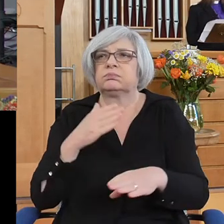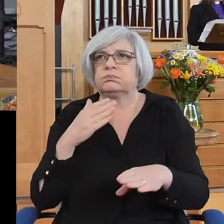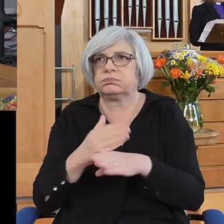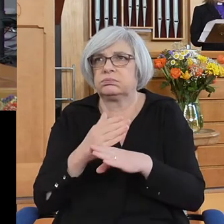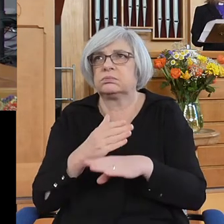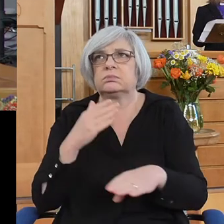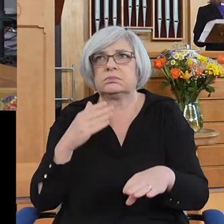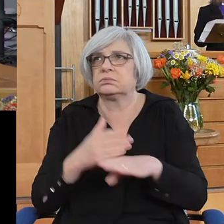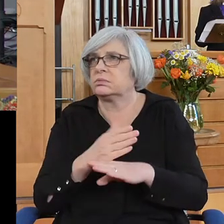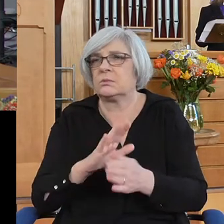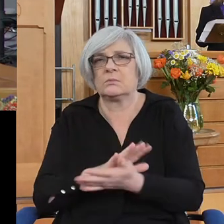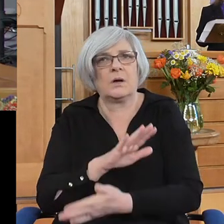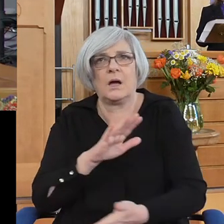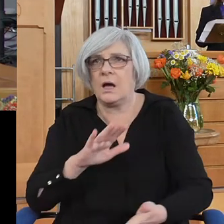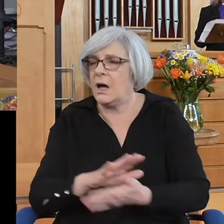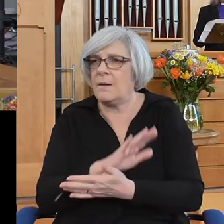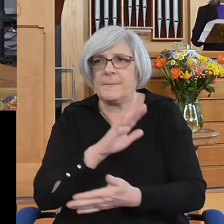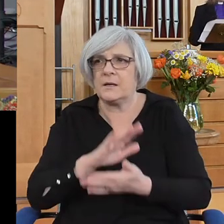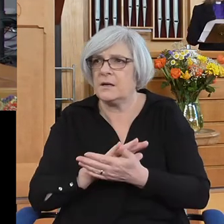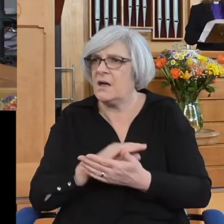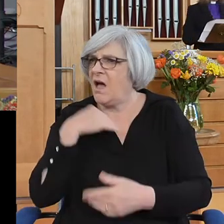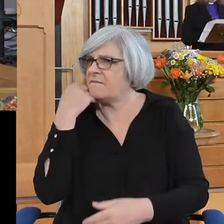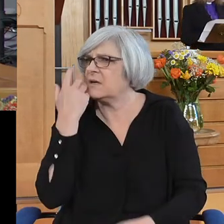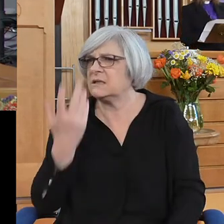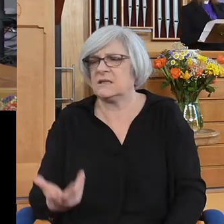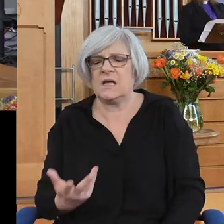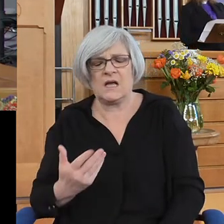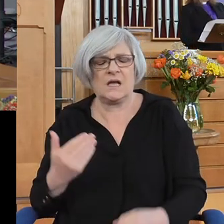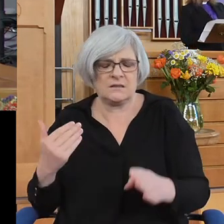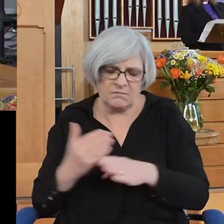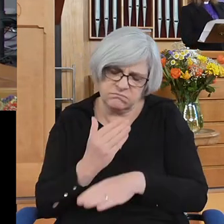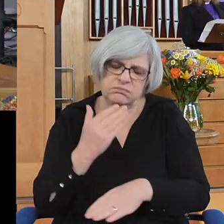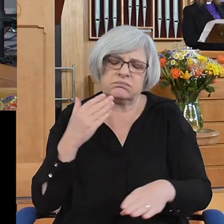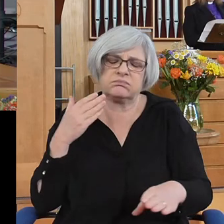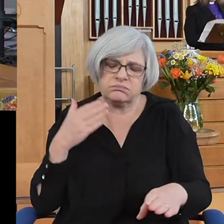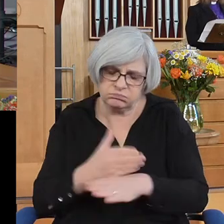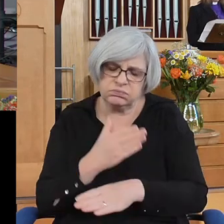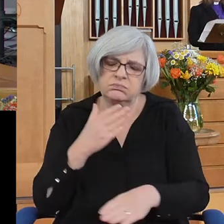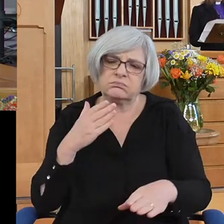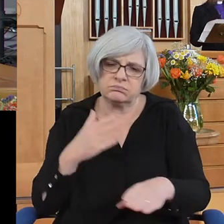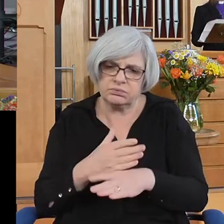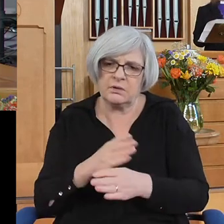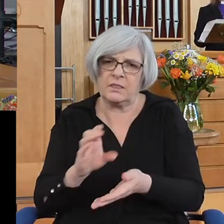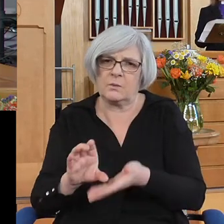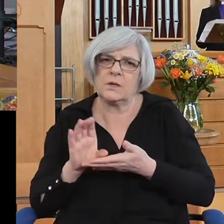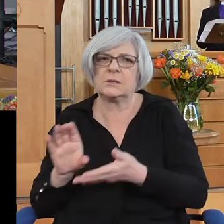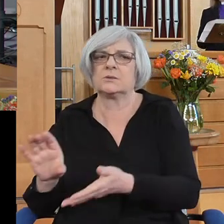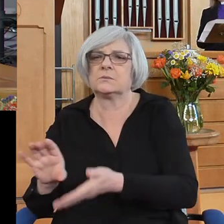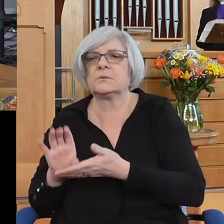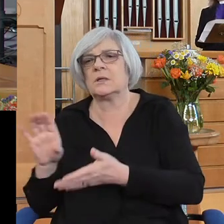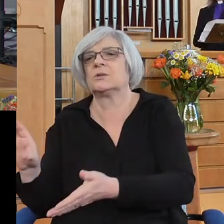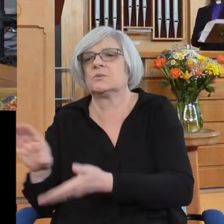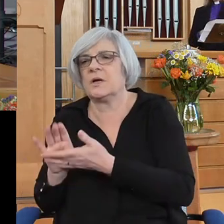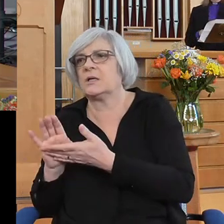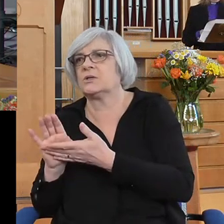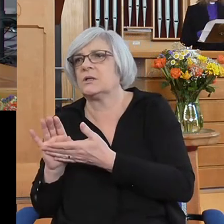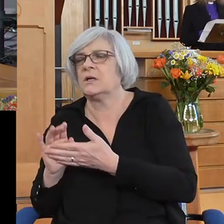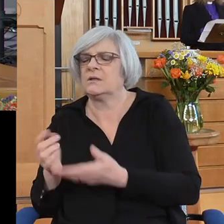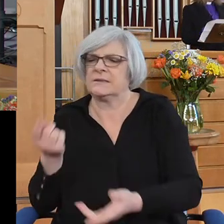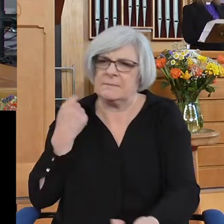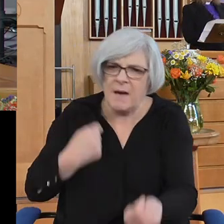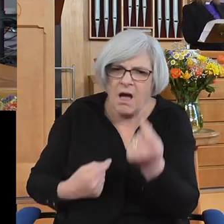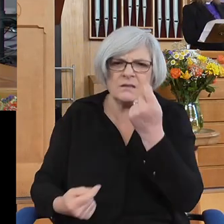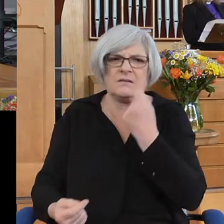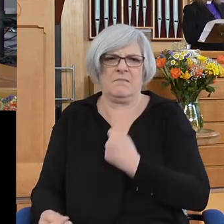no joy, where the day must be filled with the task that is paid for, where there are demands and